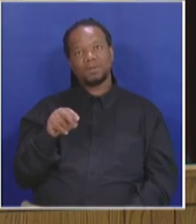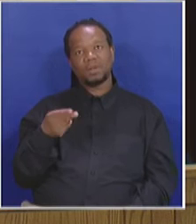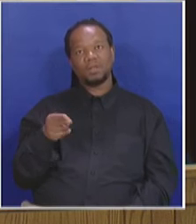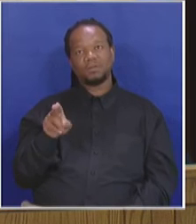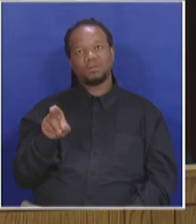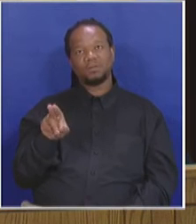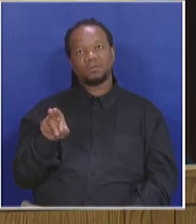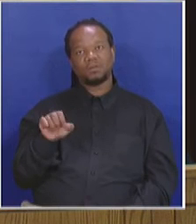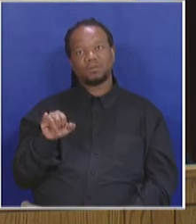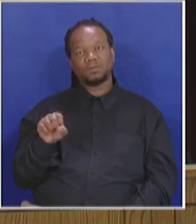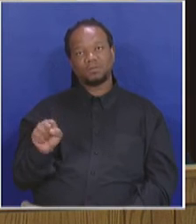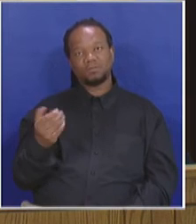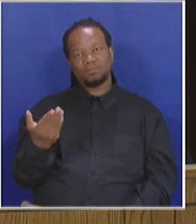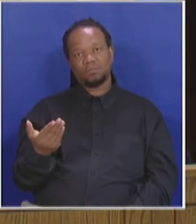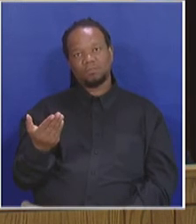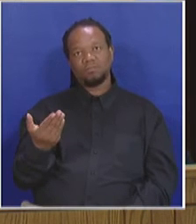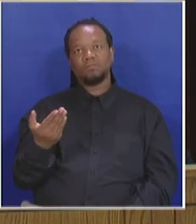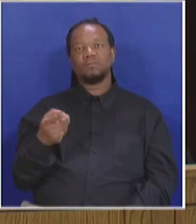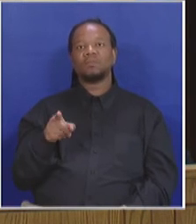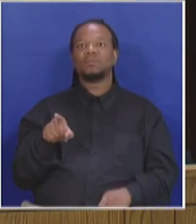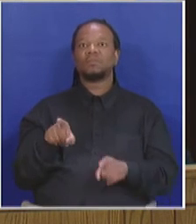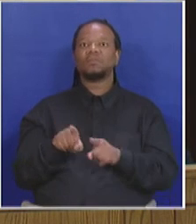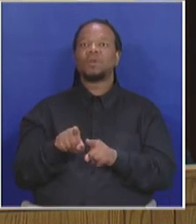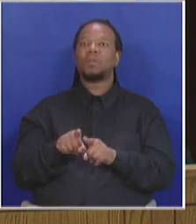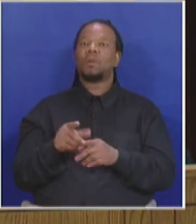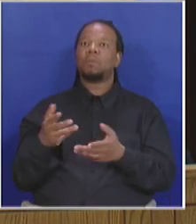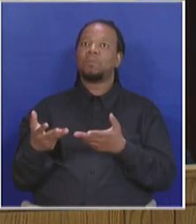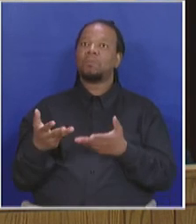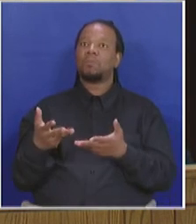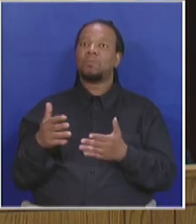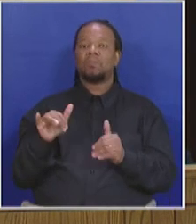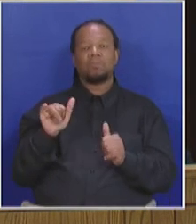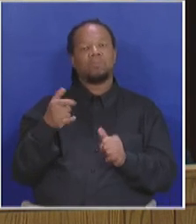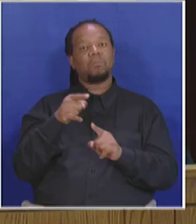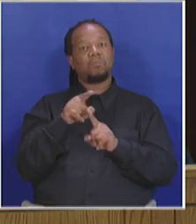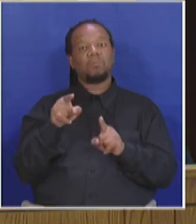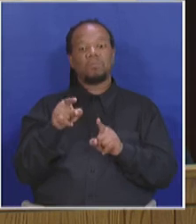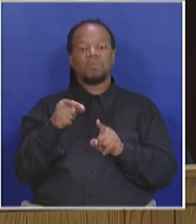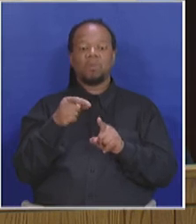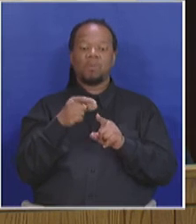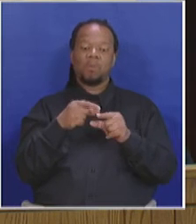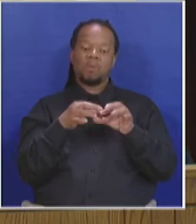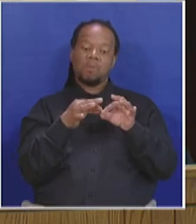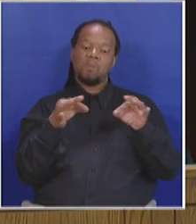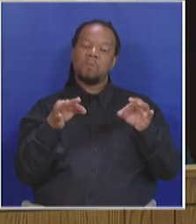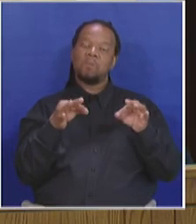also has an interesting choice of phrases.